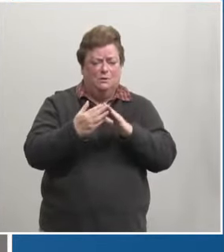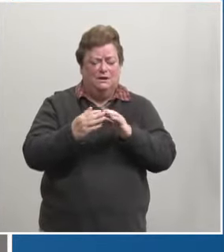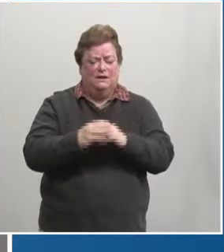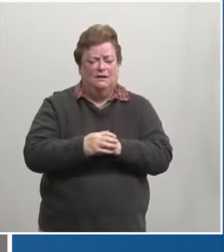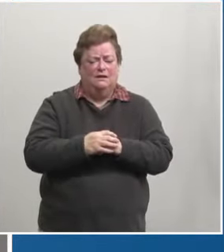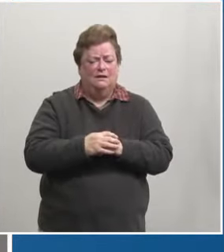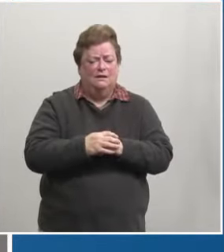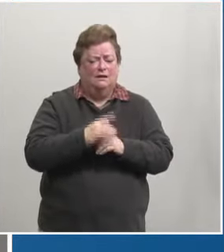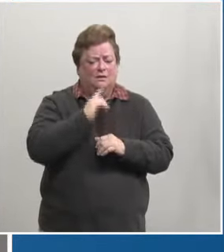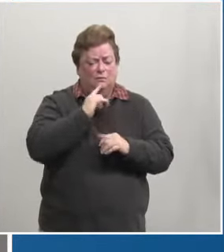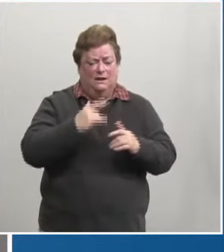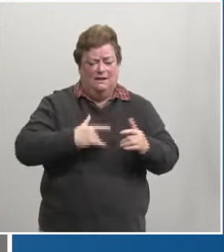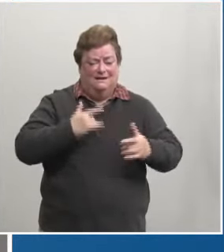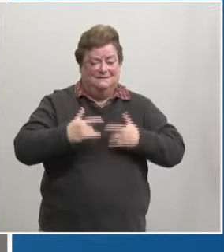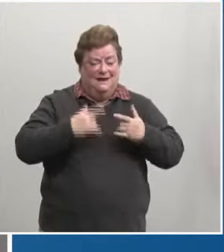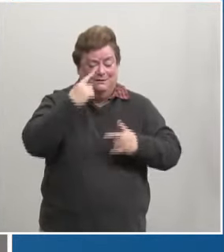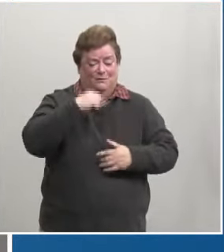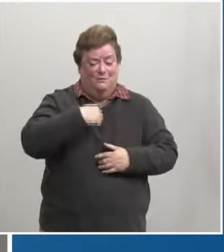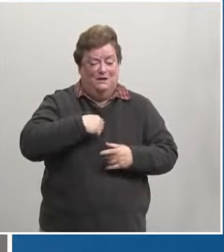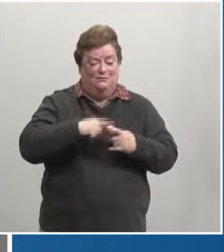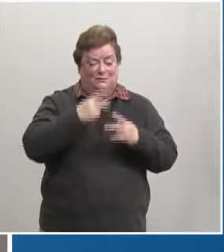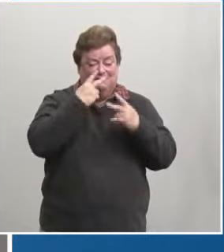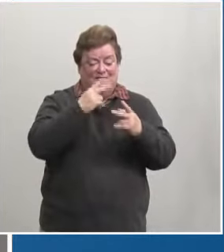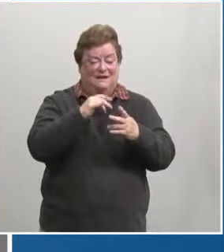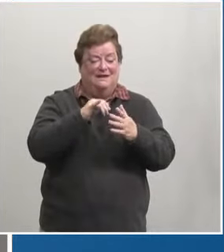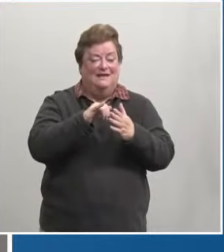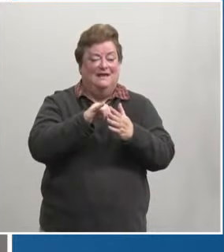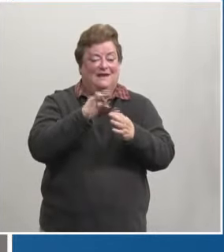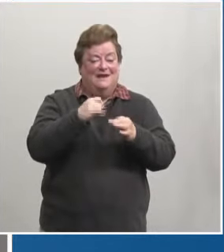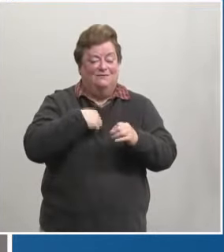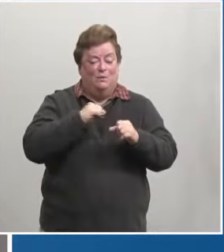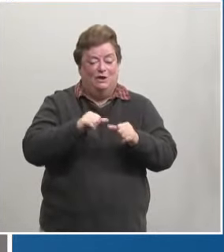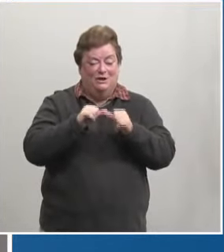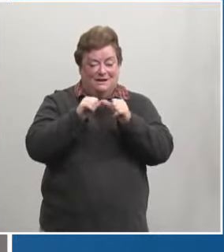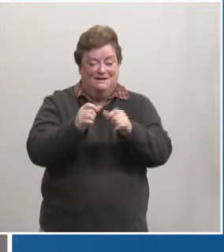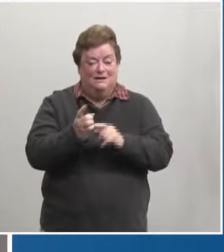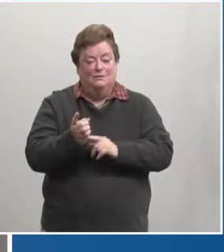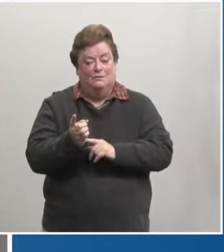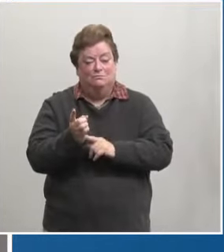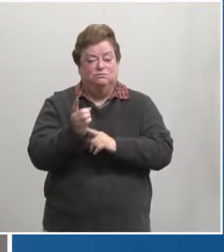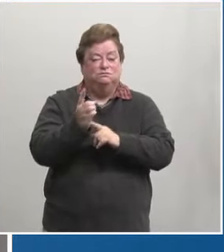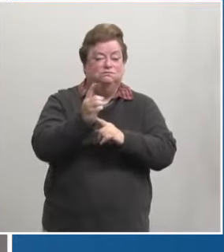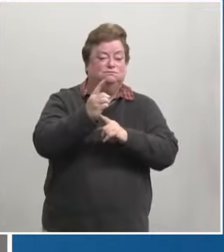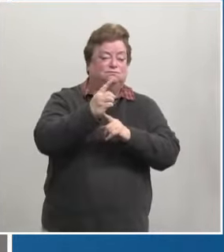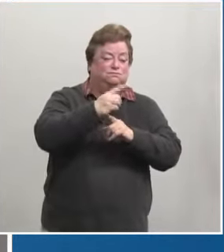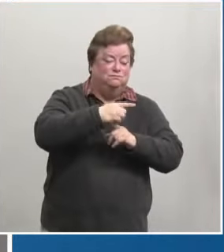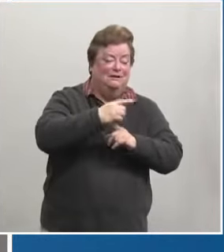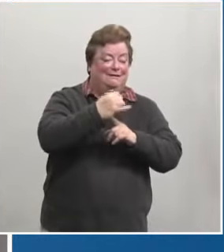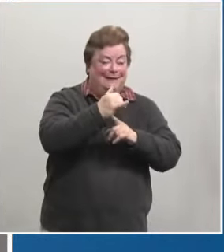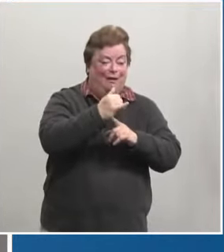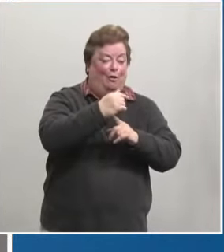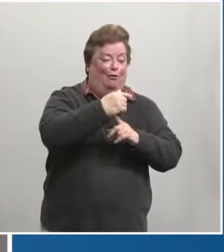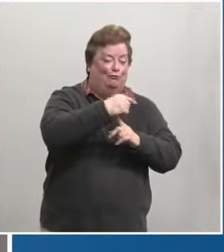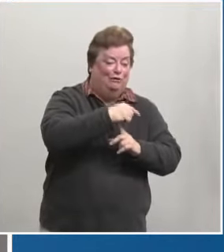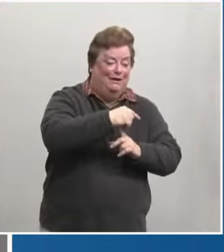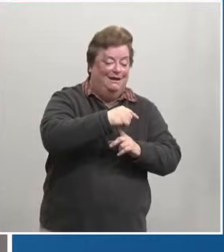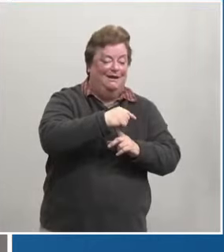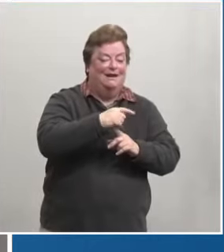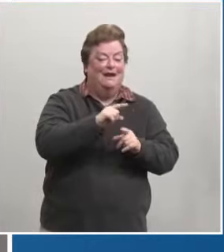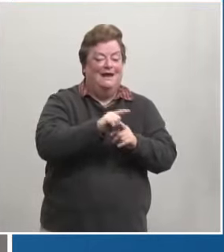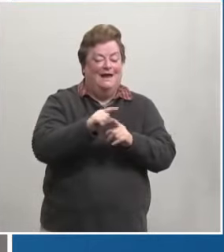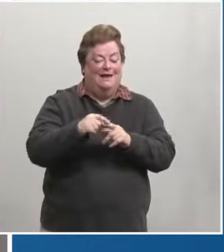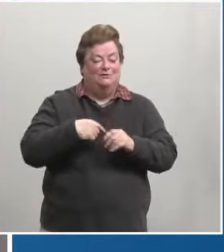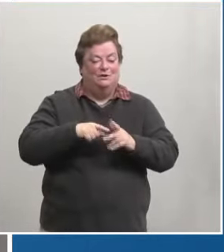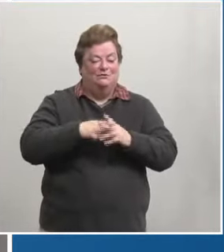I'd be really excited to see us continue to move down into yellow and on into green as we get the vaccine more prevalent